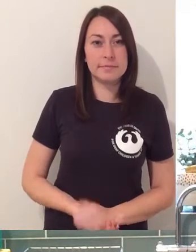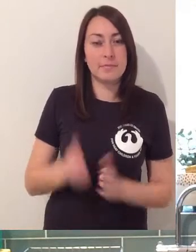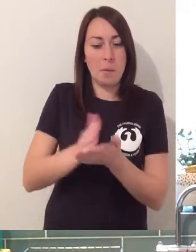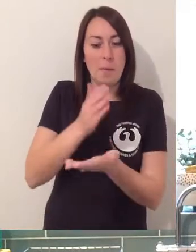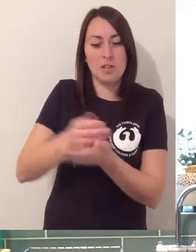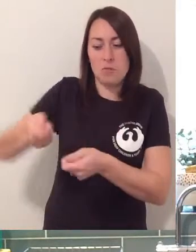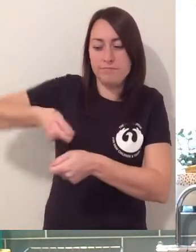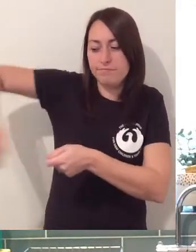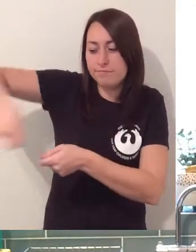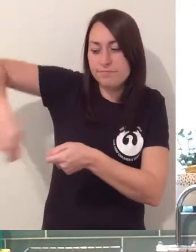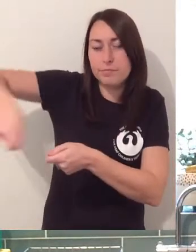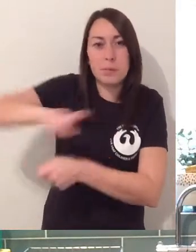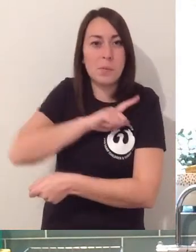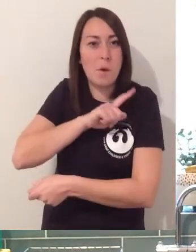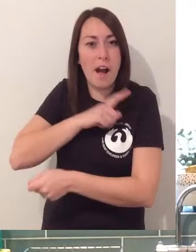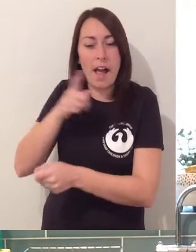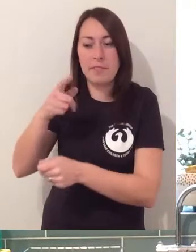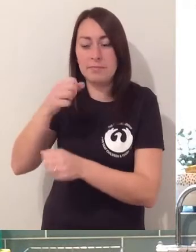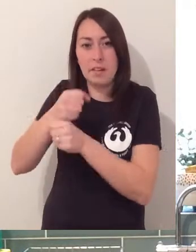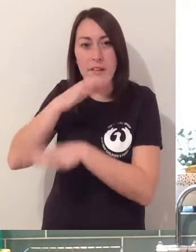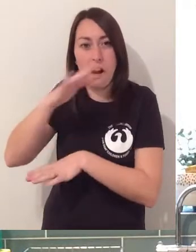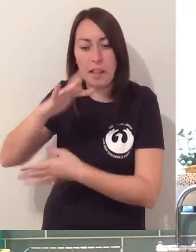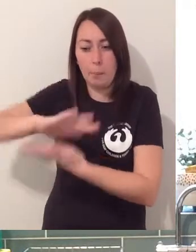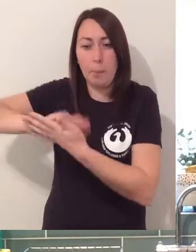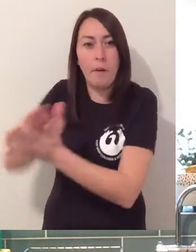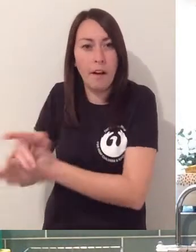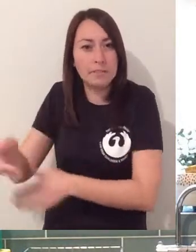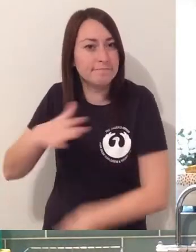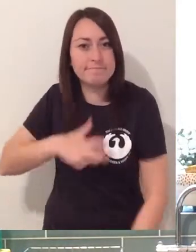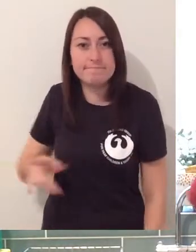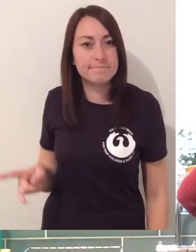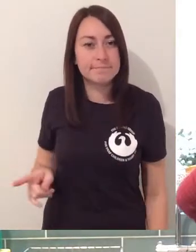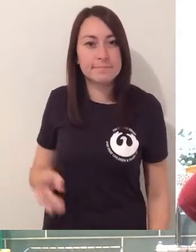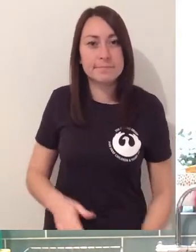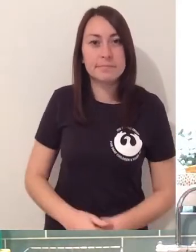Make sure you give that a nice stir because you don't want to burn that garlic.